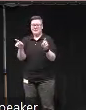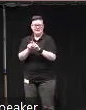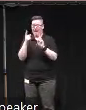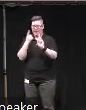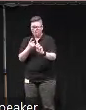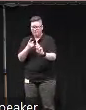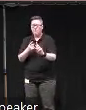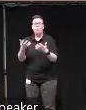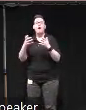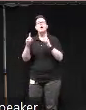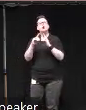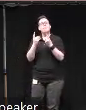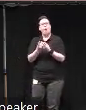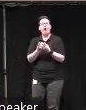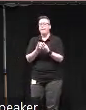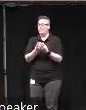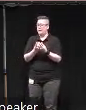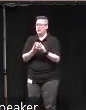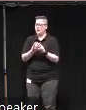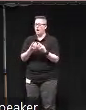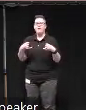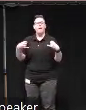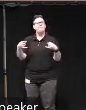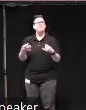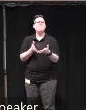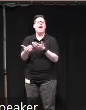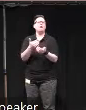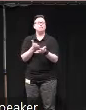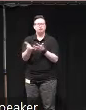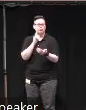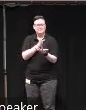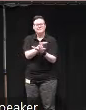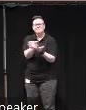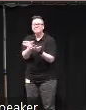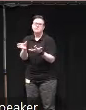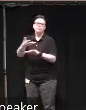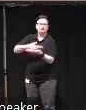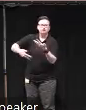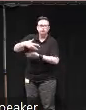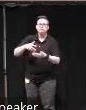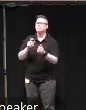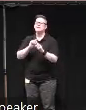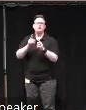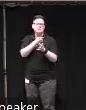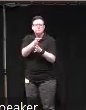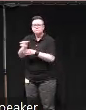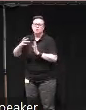a department of permeable boundary across the disciplines, specialties, and our